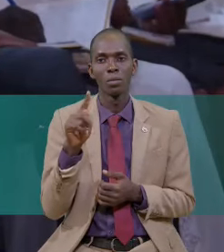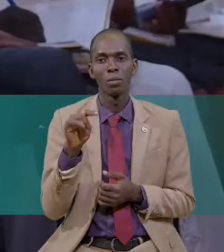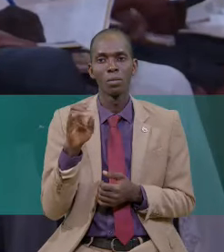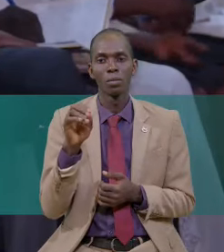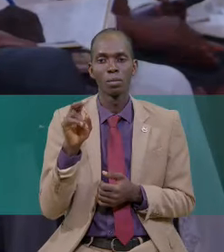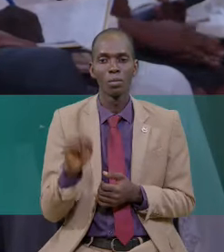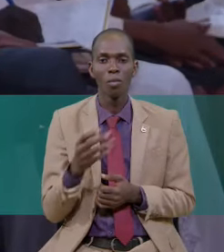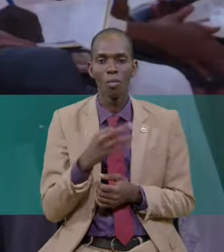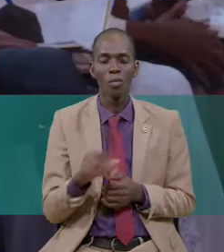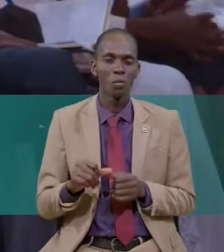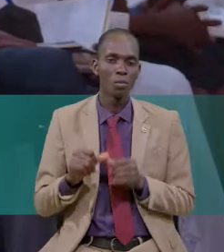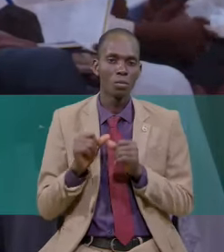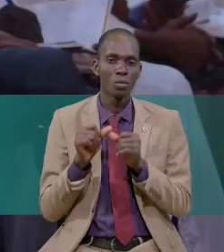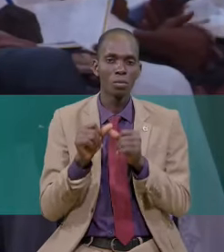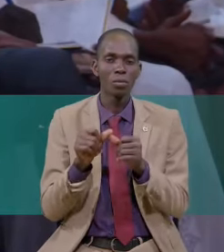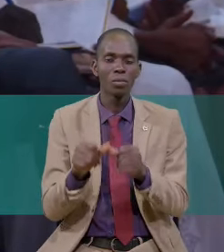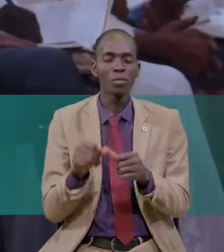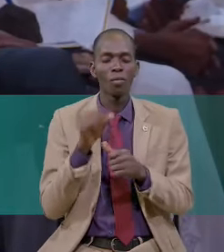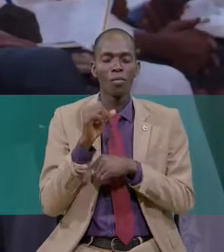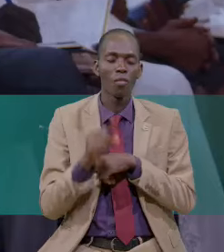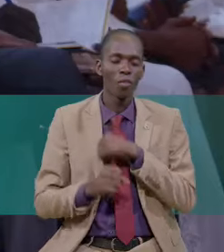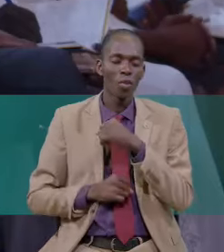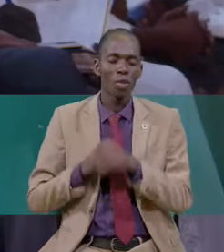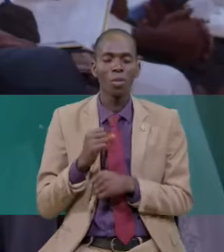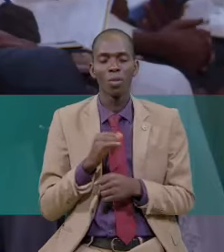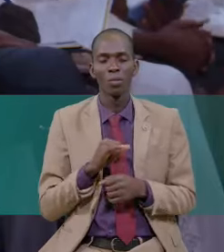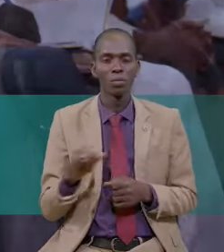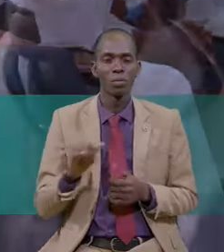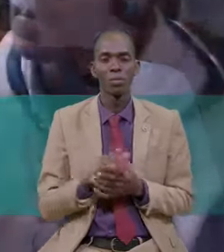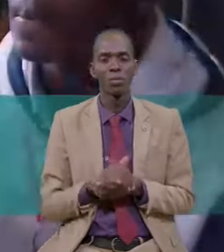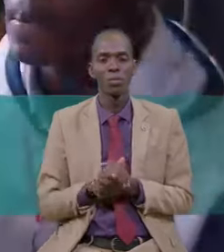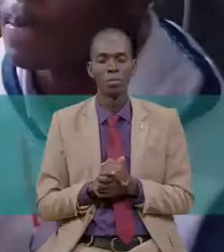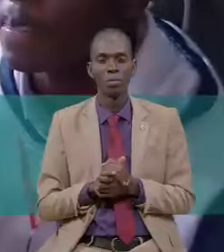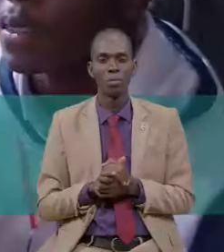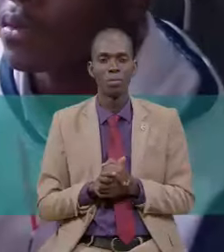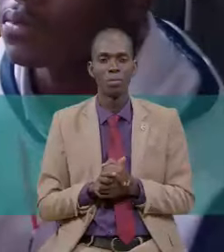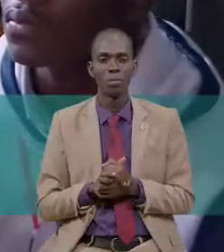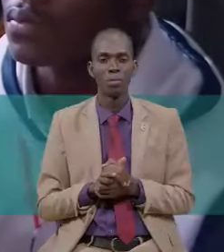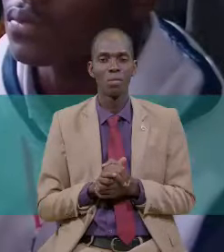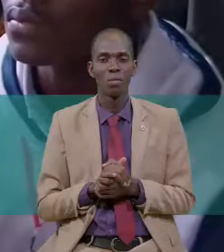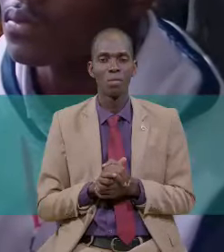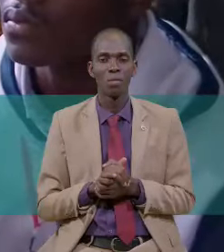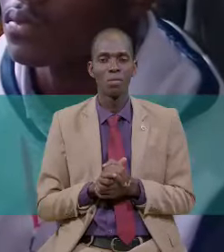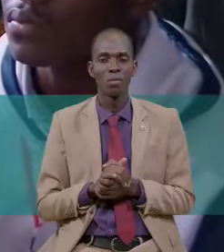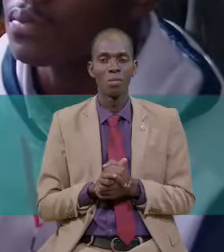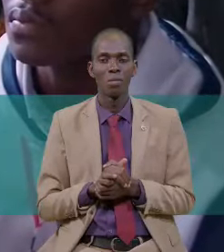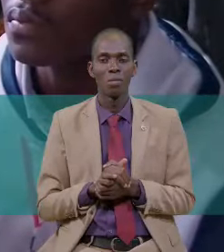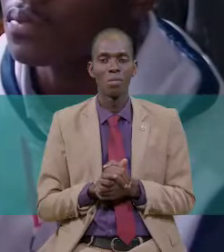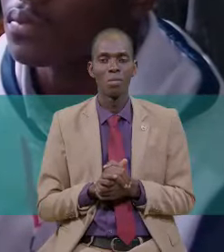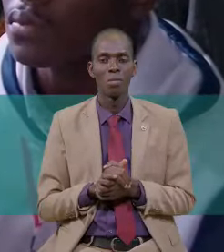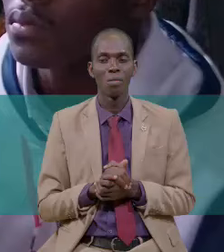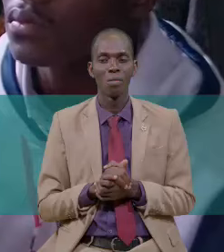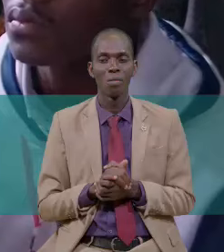continual suffering. The final retribution of continual suffering.